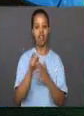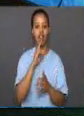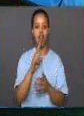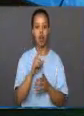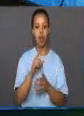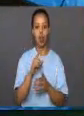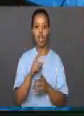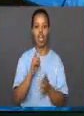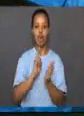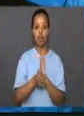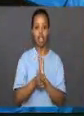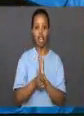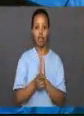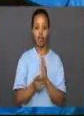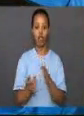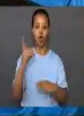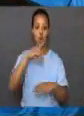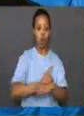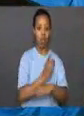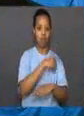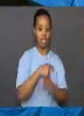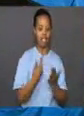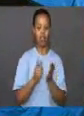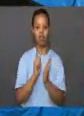food is an example of this.